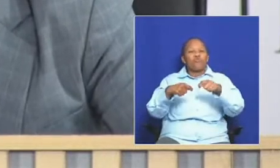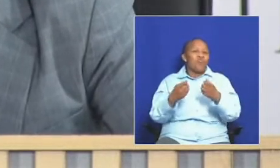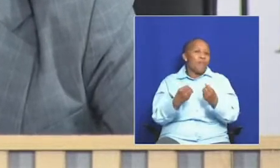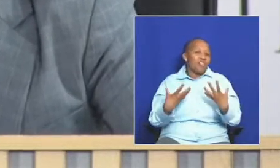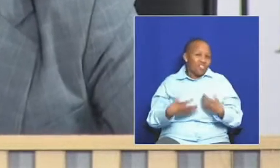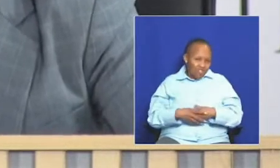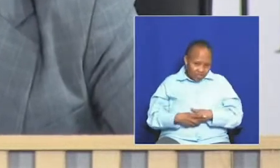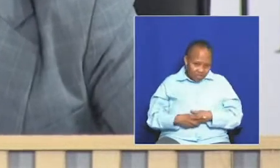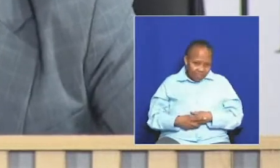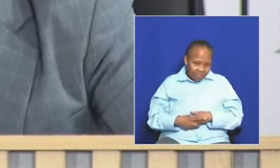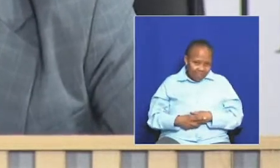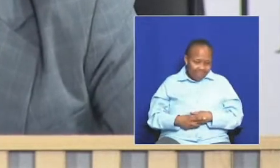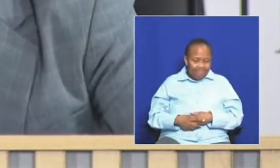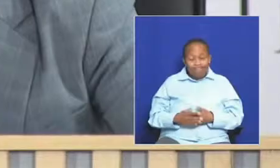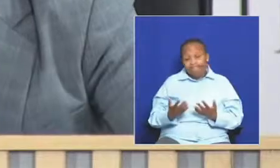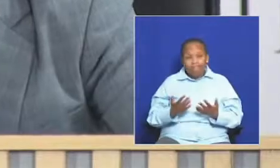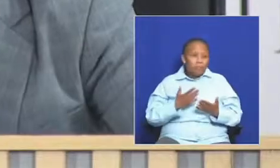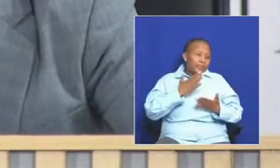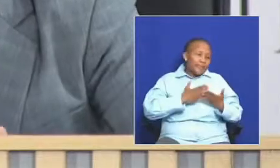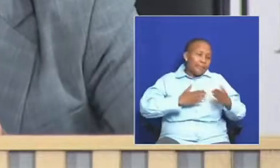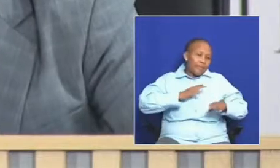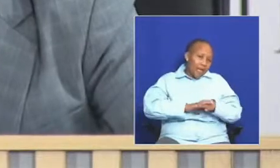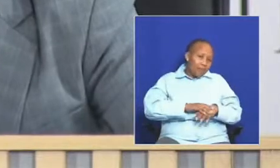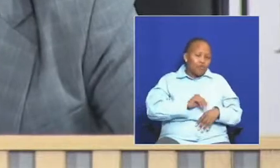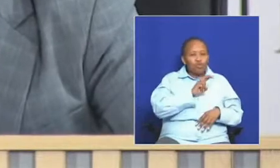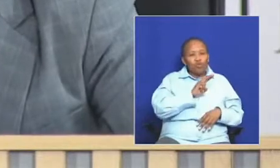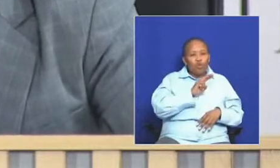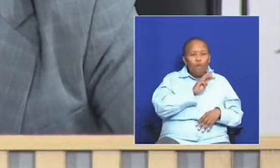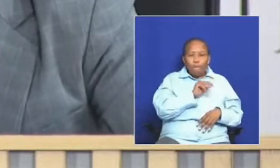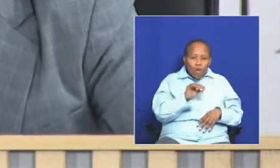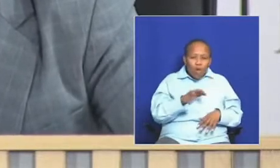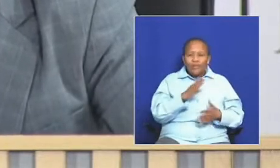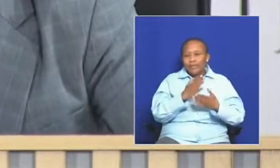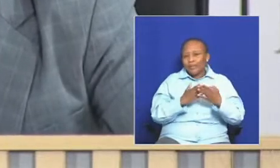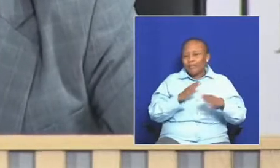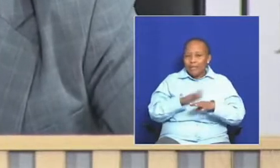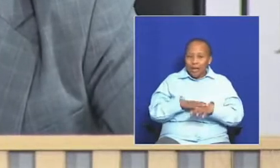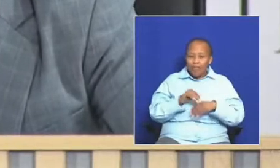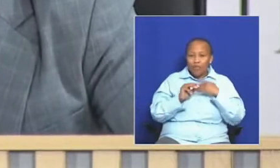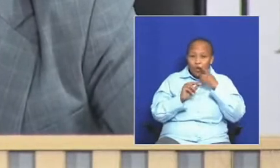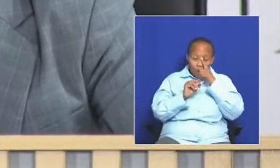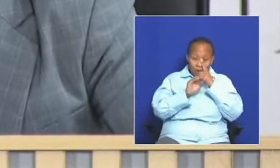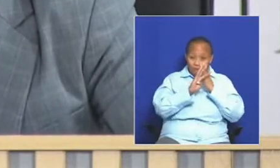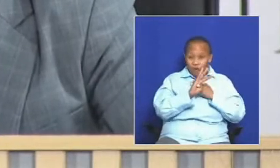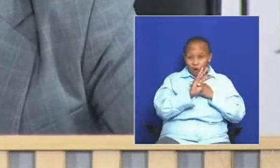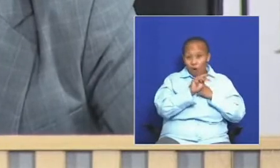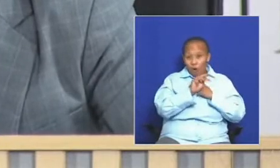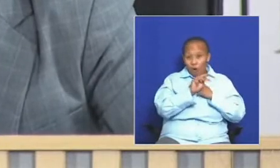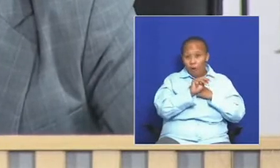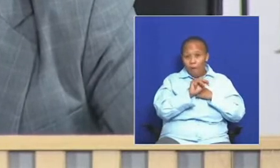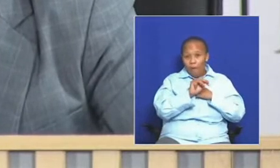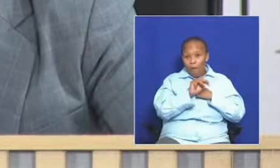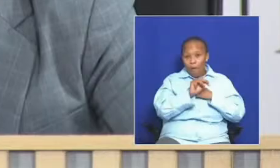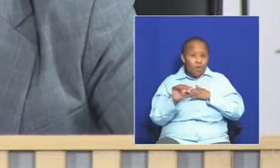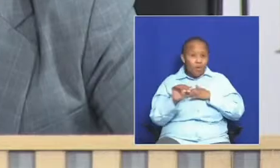Sometimes it will be 2 million or 4 million. It will depend how much we have on that specific time. So what is the total